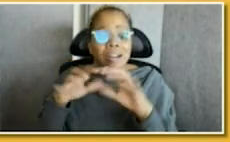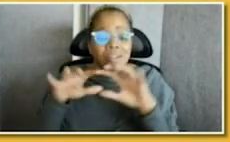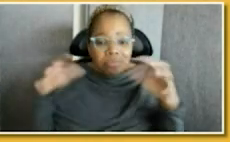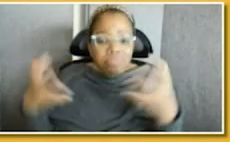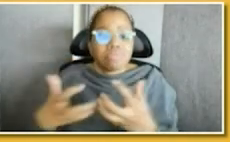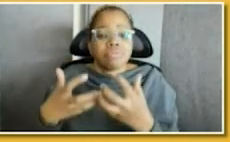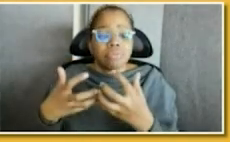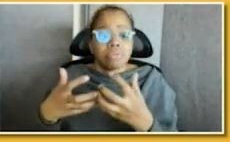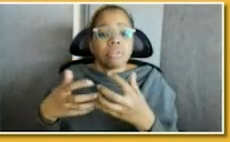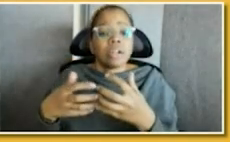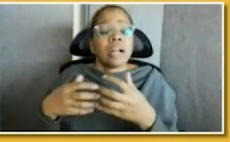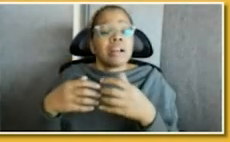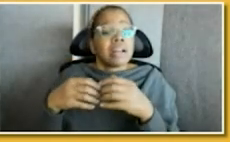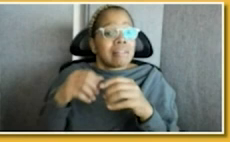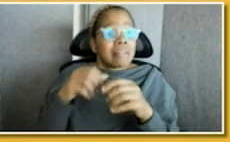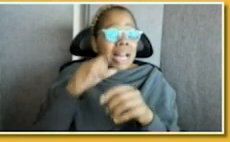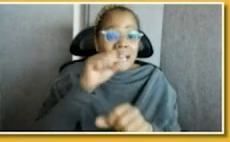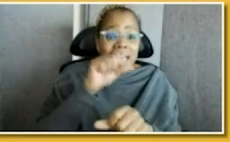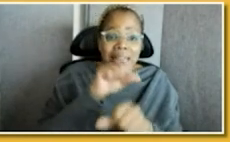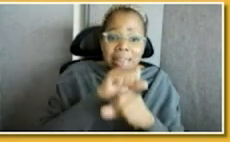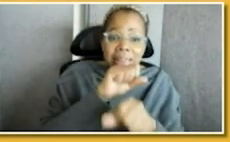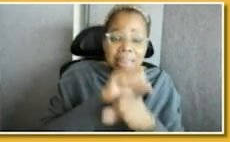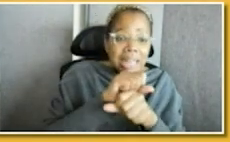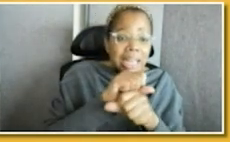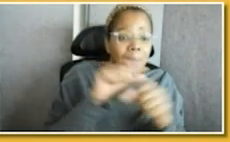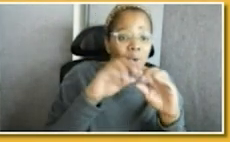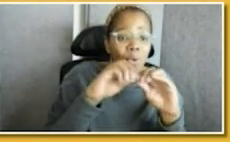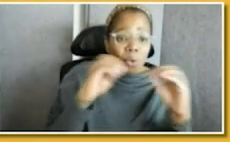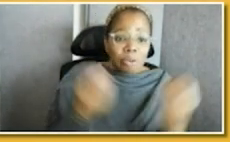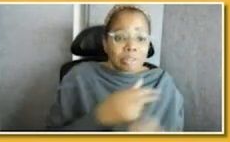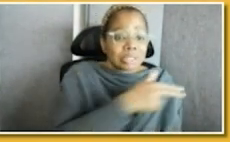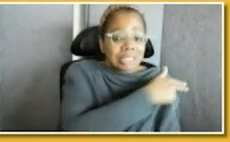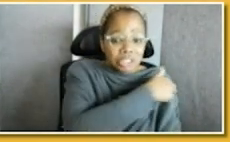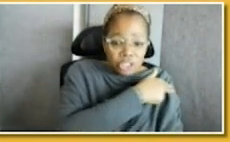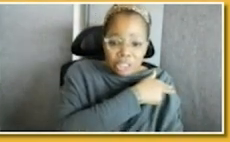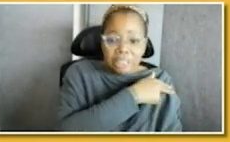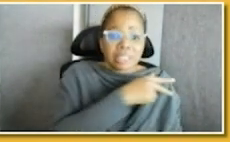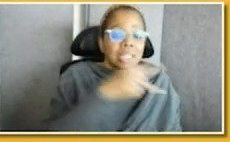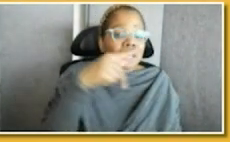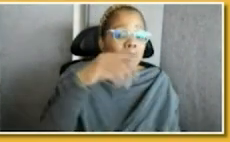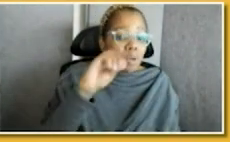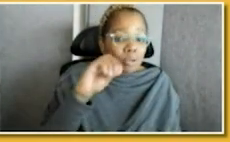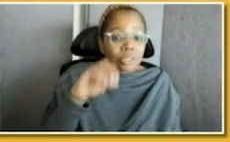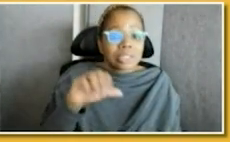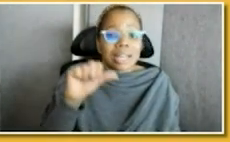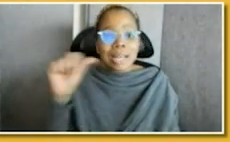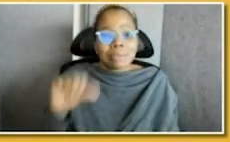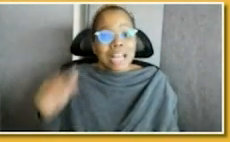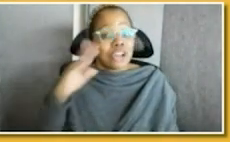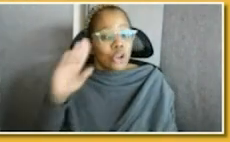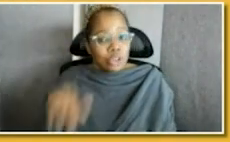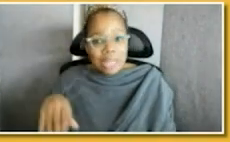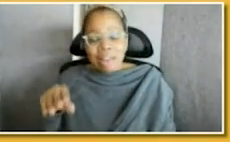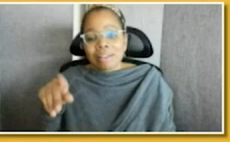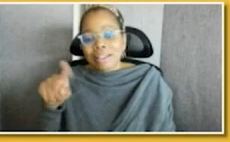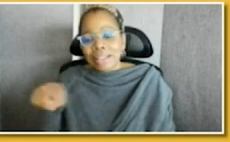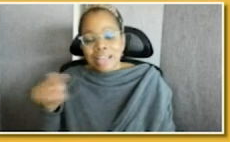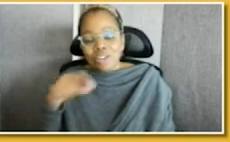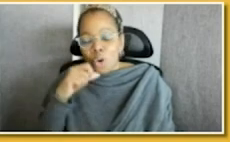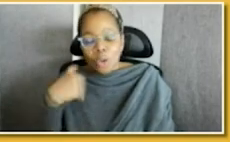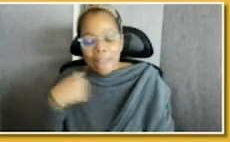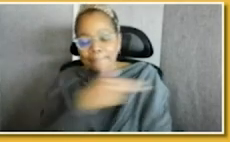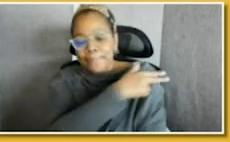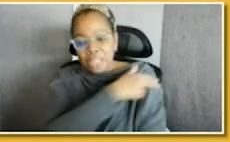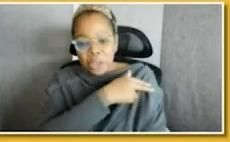across labor organizations, from the Postal Service to, you know, Amazon. I know they're not organized, but it's, you know, there's all